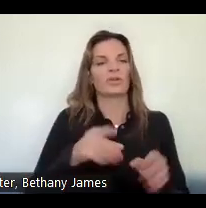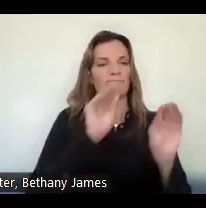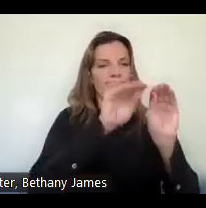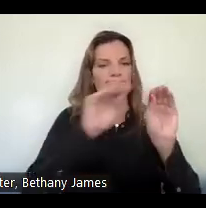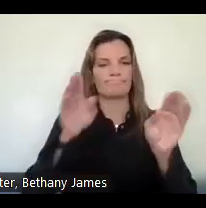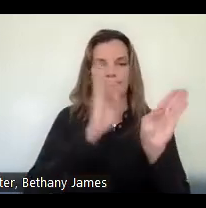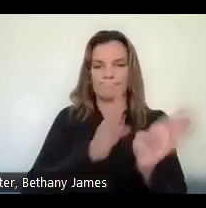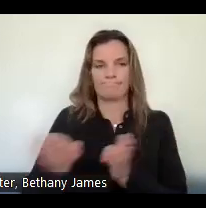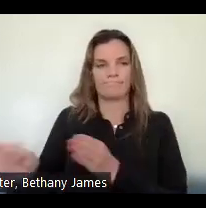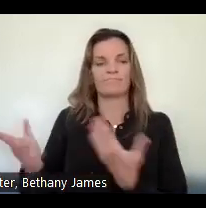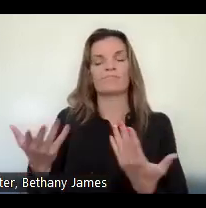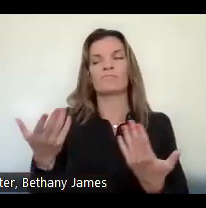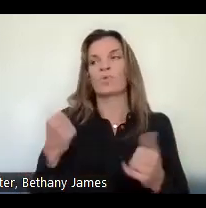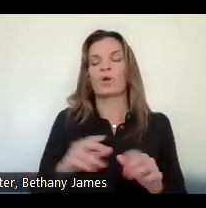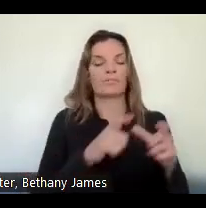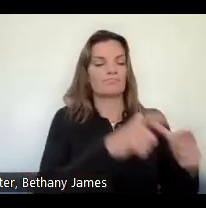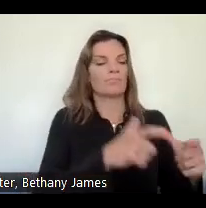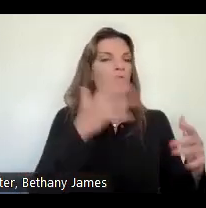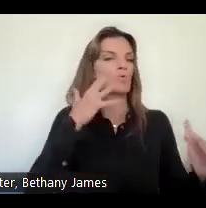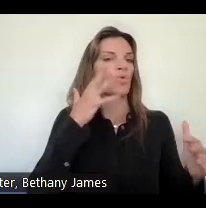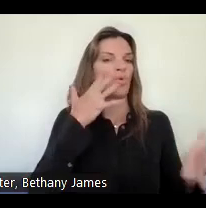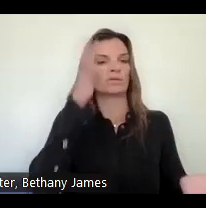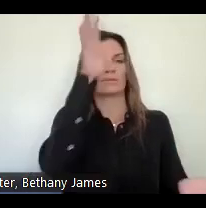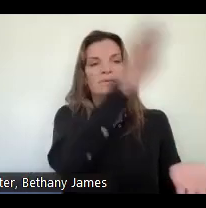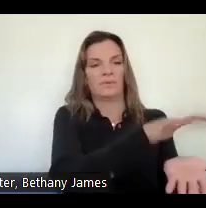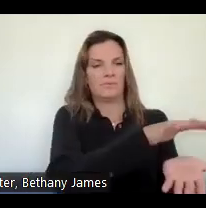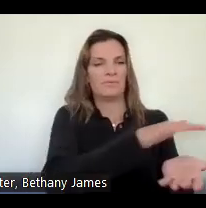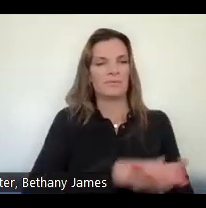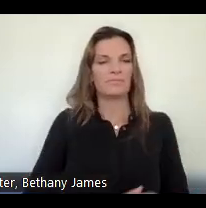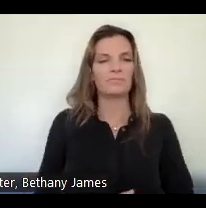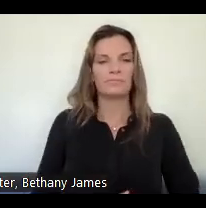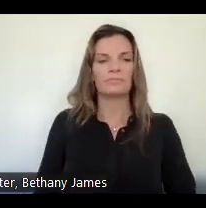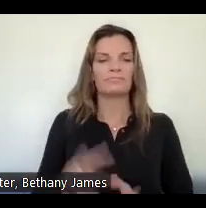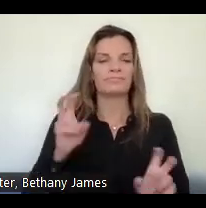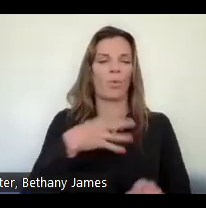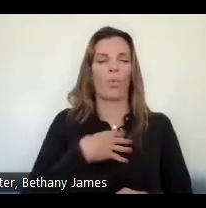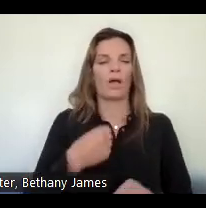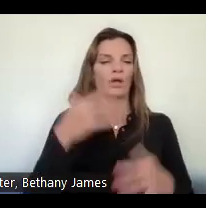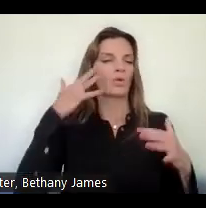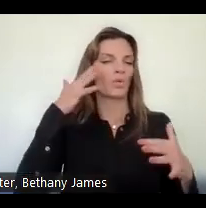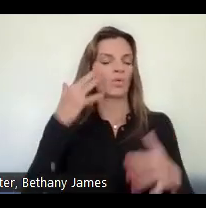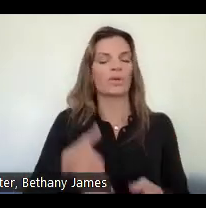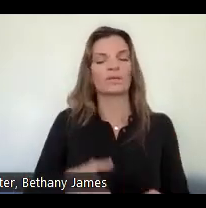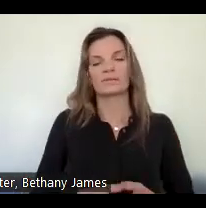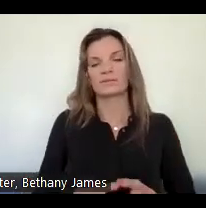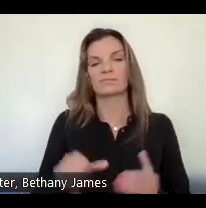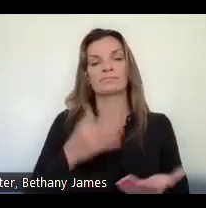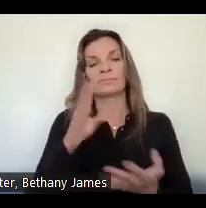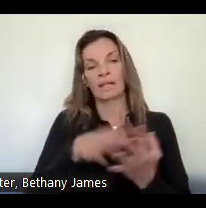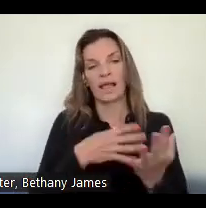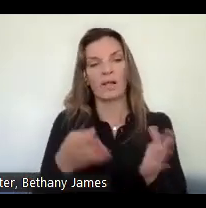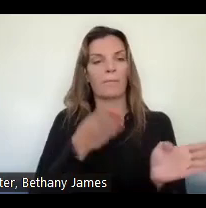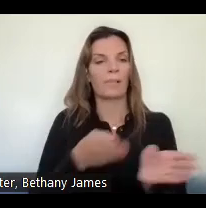machine to kind of mask any background noise in the environment. And then going back to simple, calendars, planners,